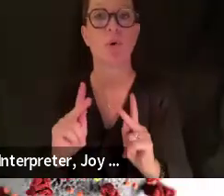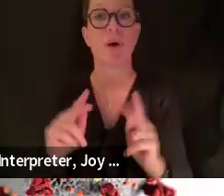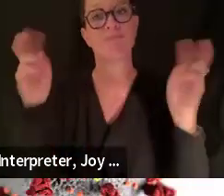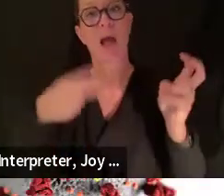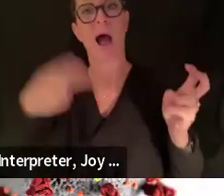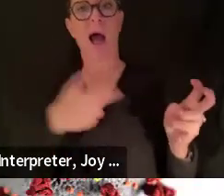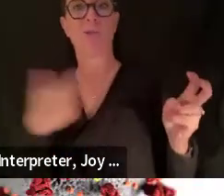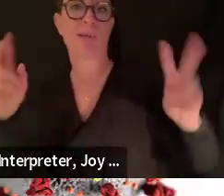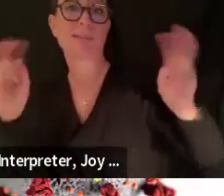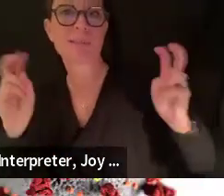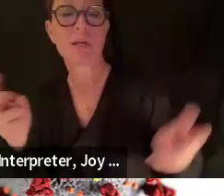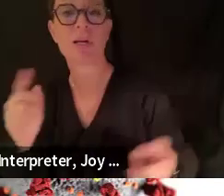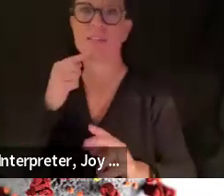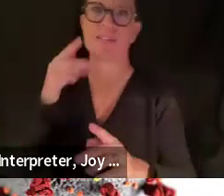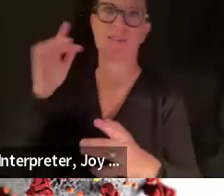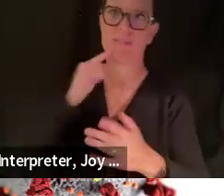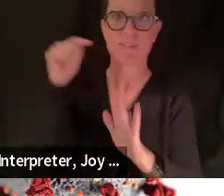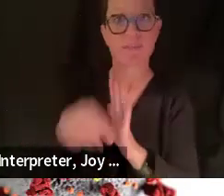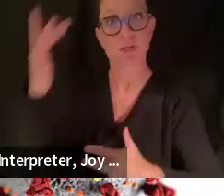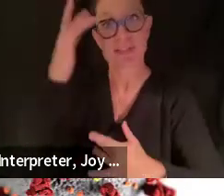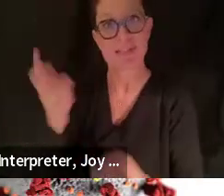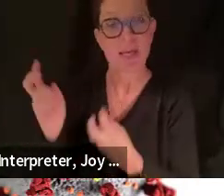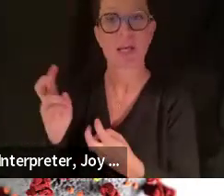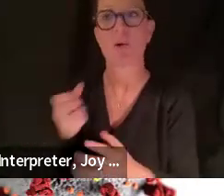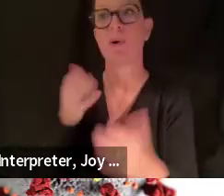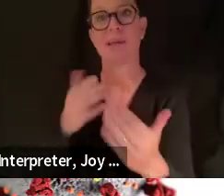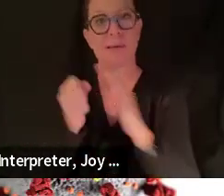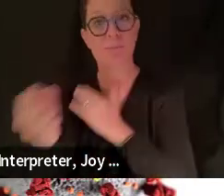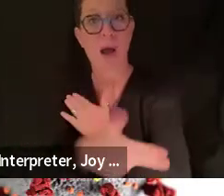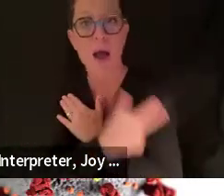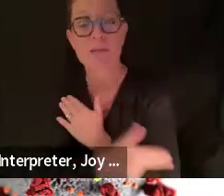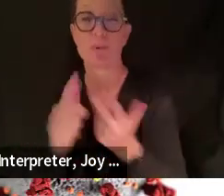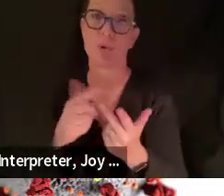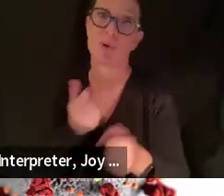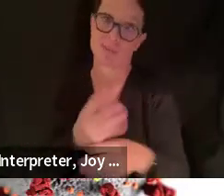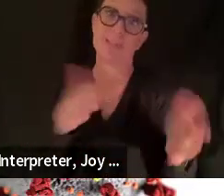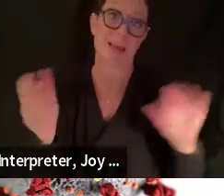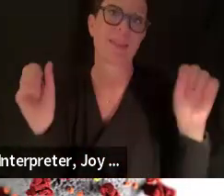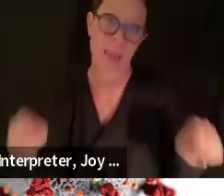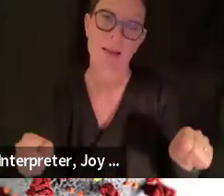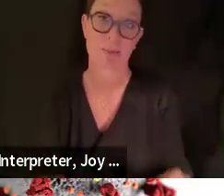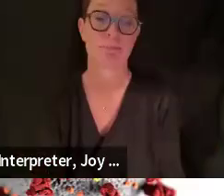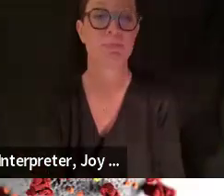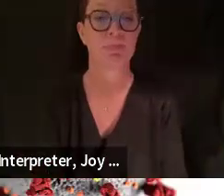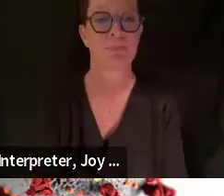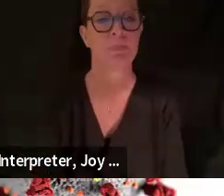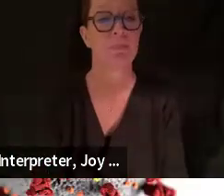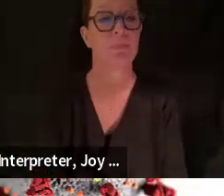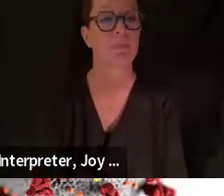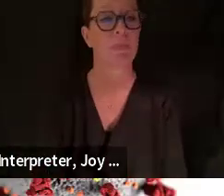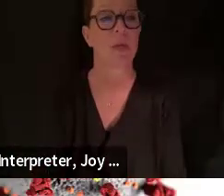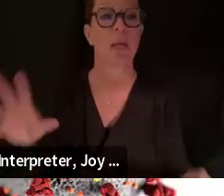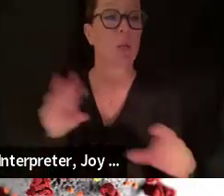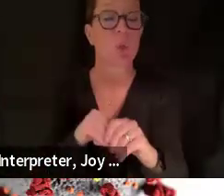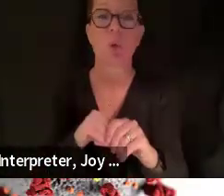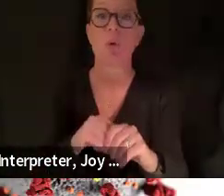risk of severe illness or hospitalization or death from the COVID virus. This can